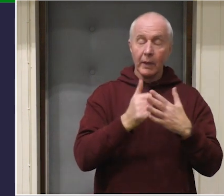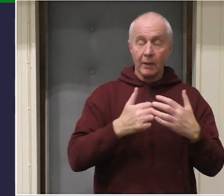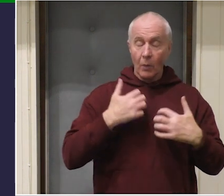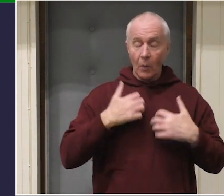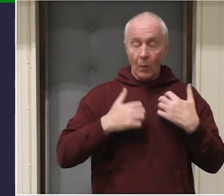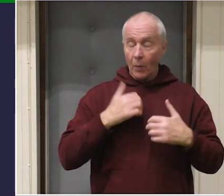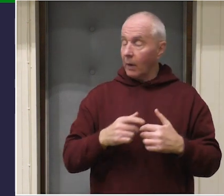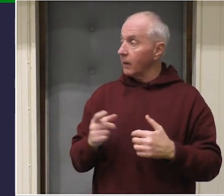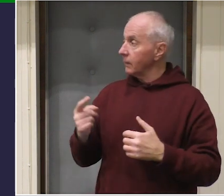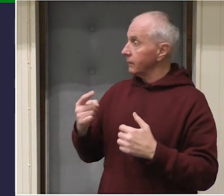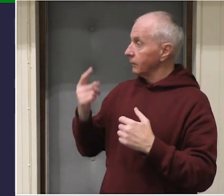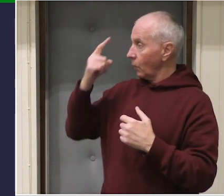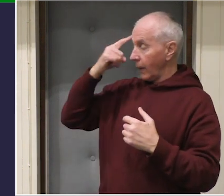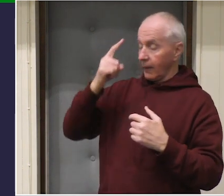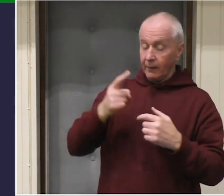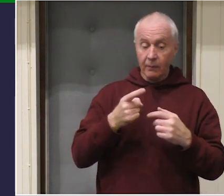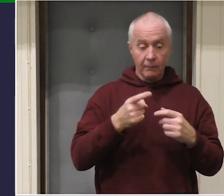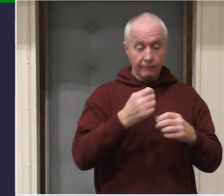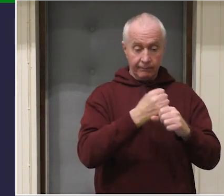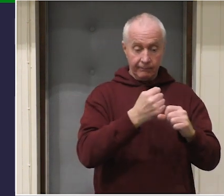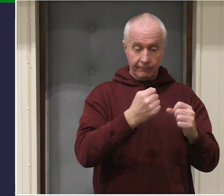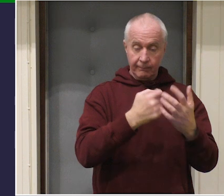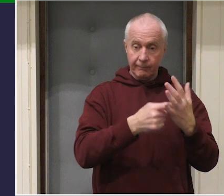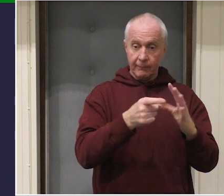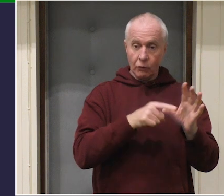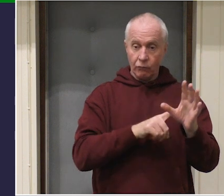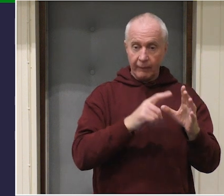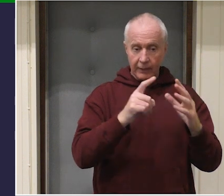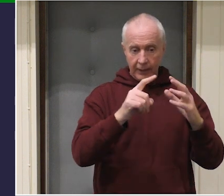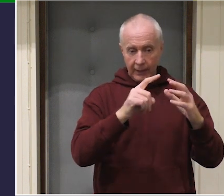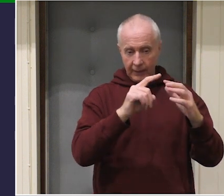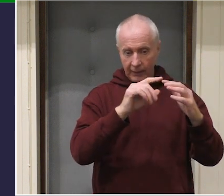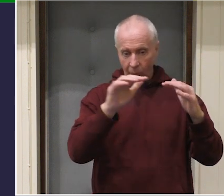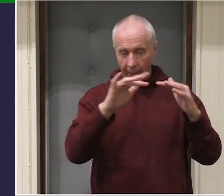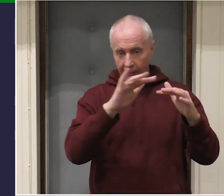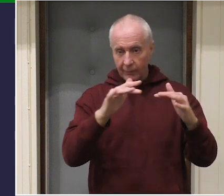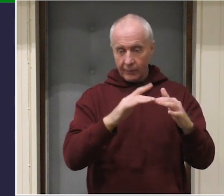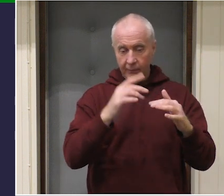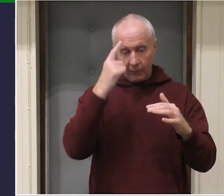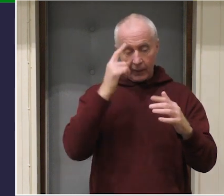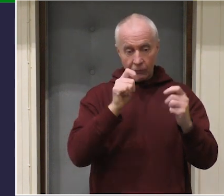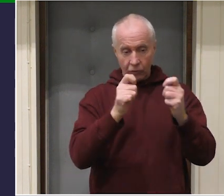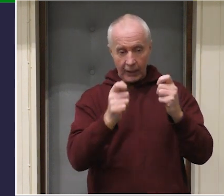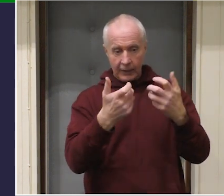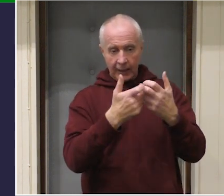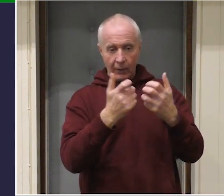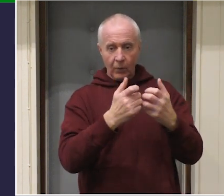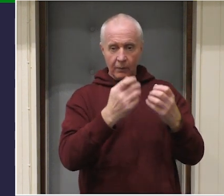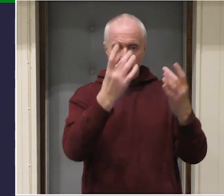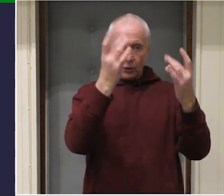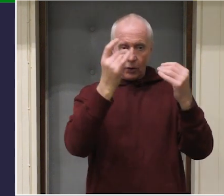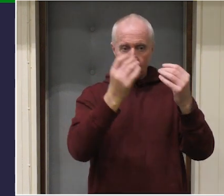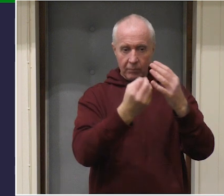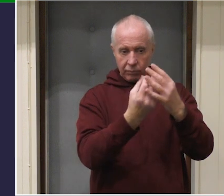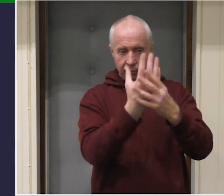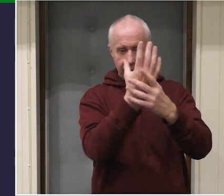we think this will tell us what gravity waves are doing. And we also think that gravity waves change how stars evolve. We